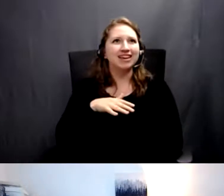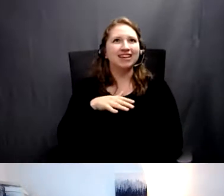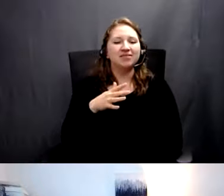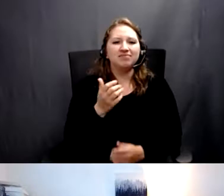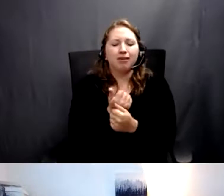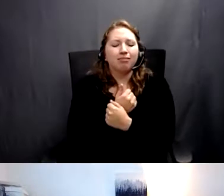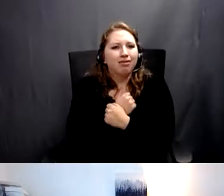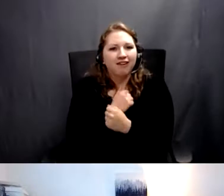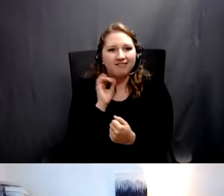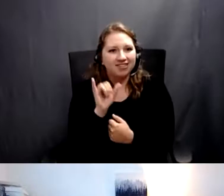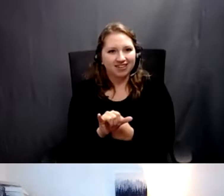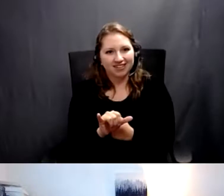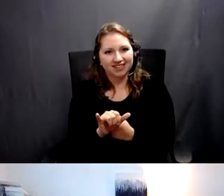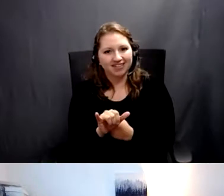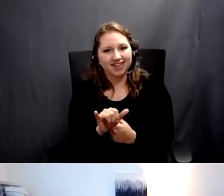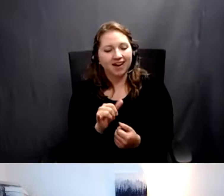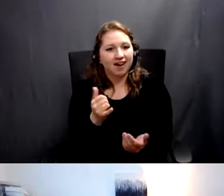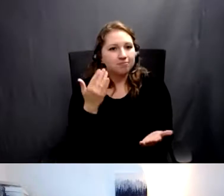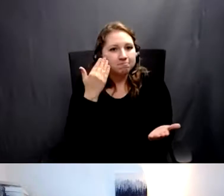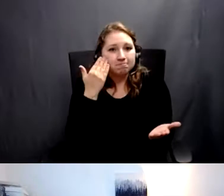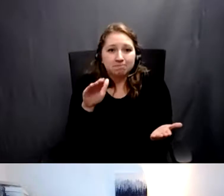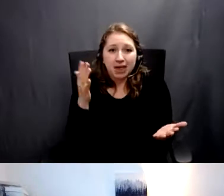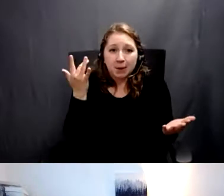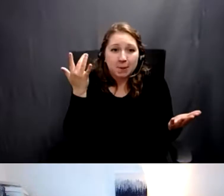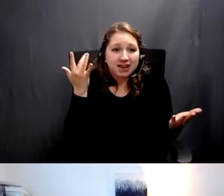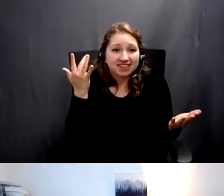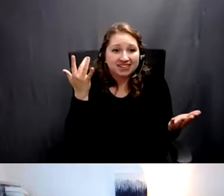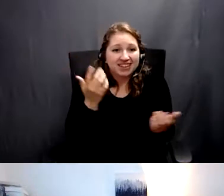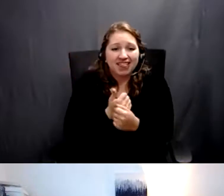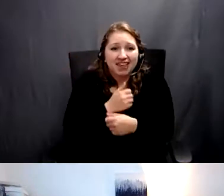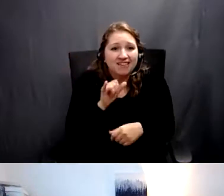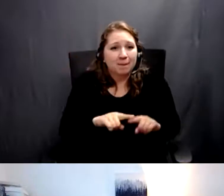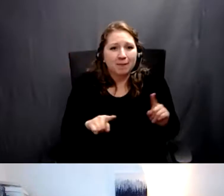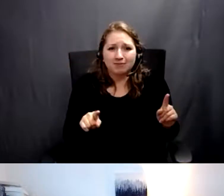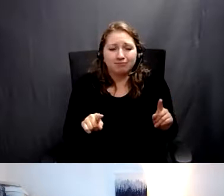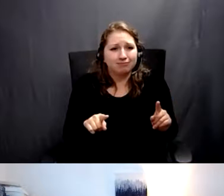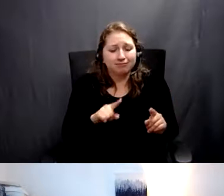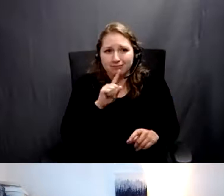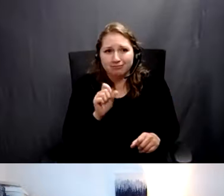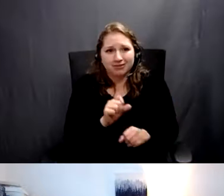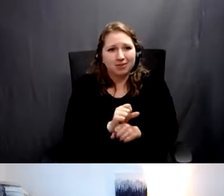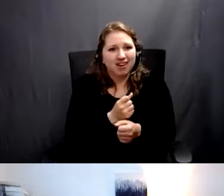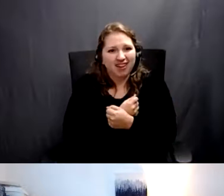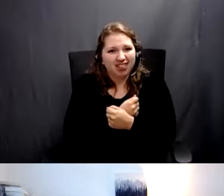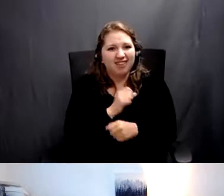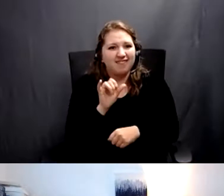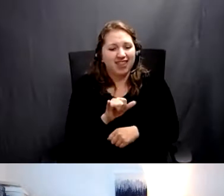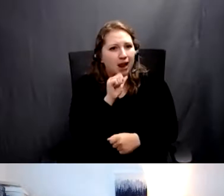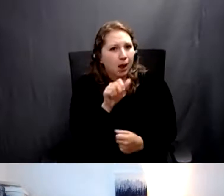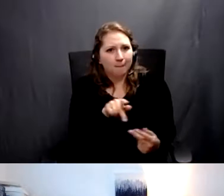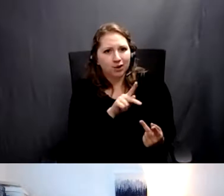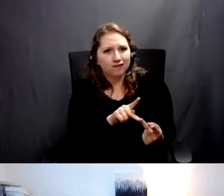love that. I don't know why I love that, but I do. And